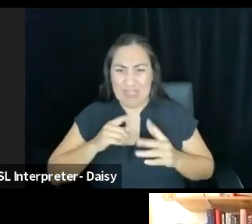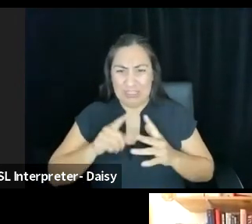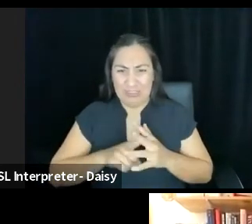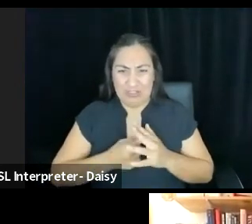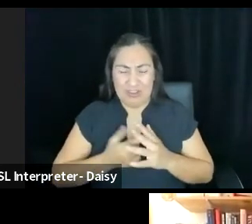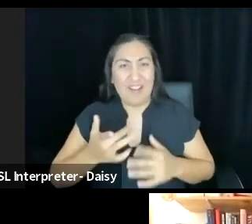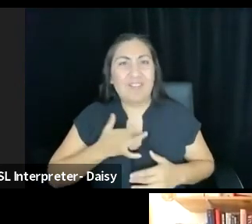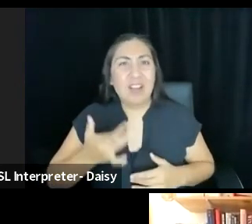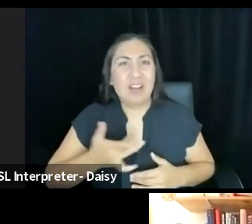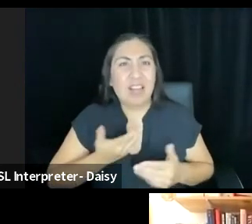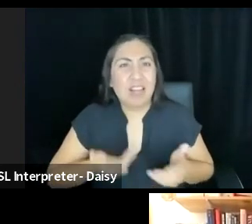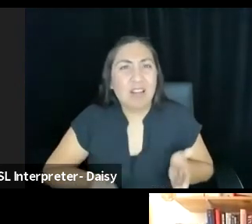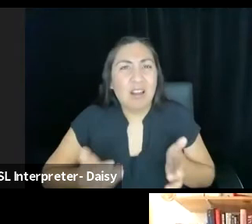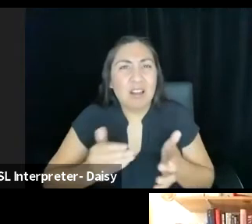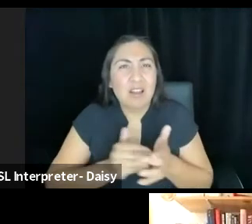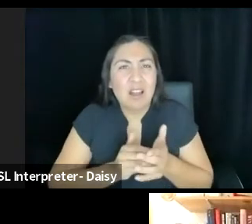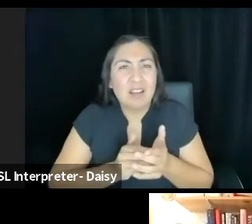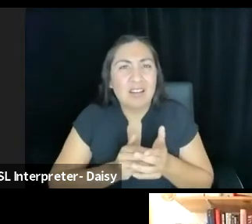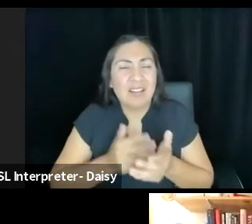think this goes back to